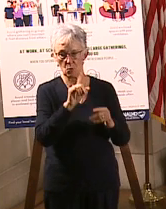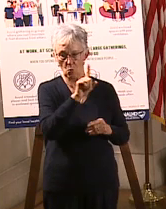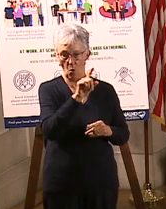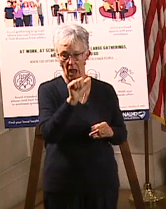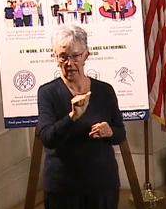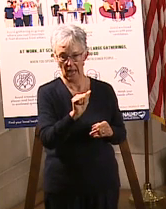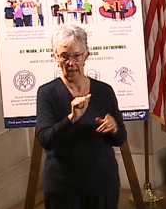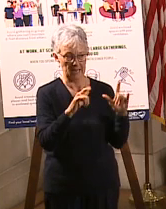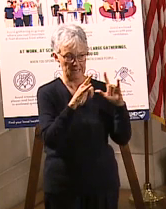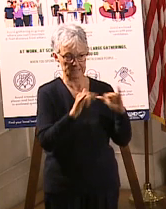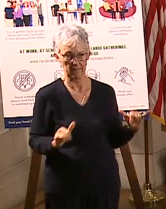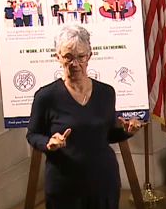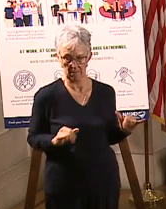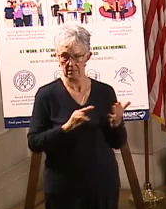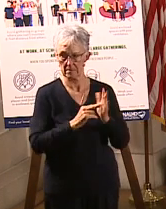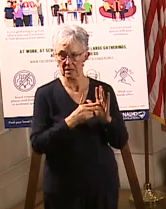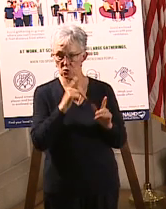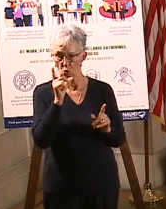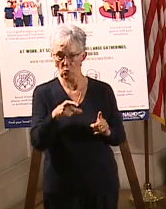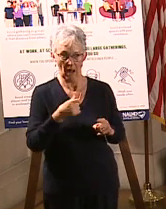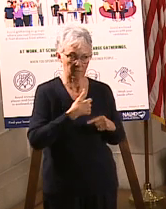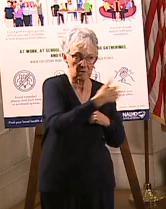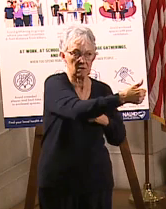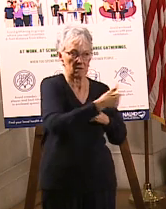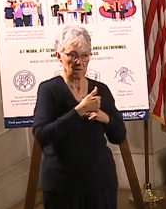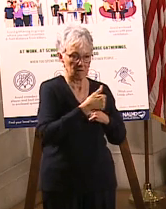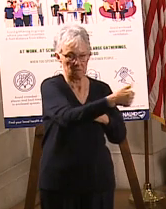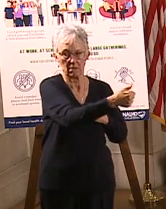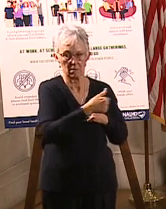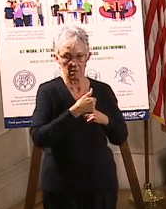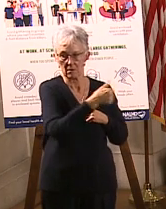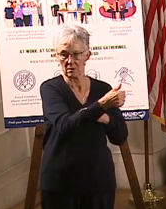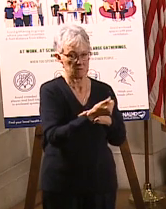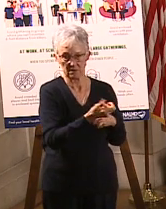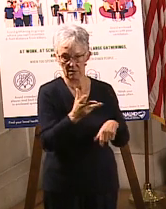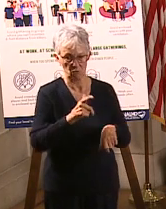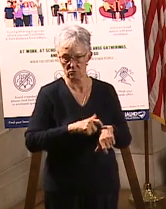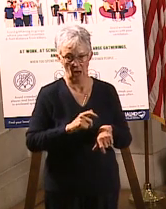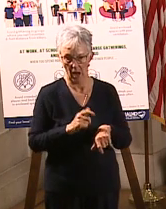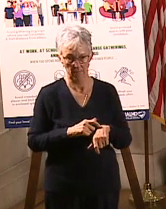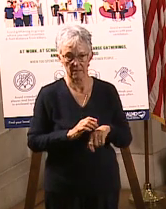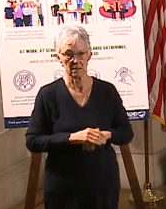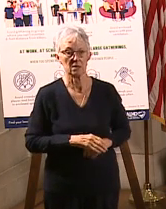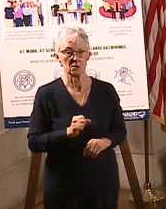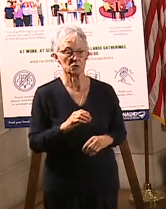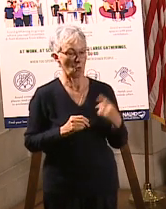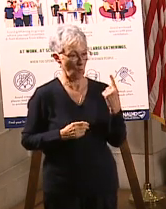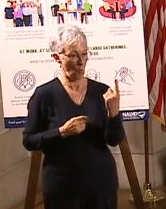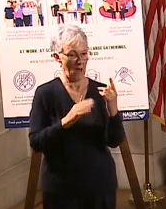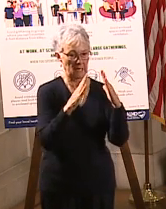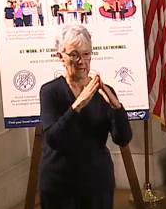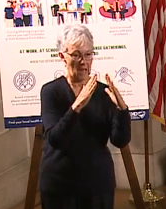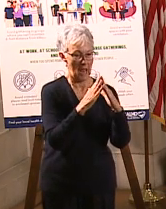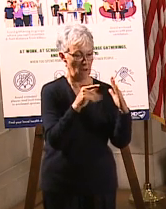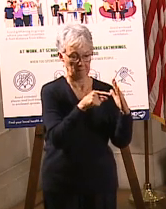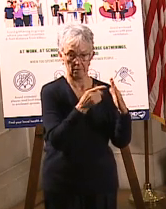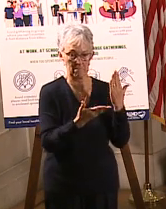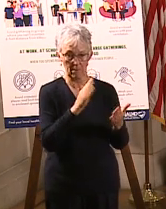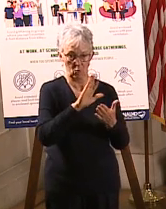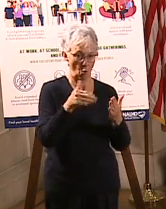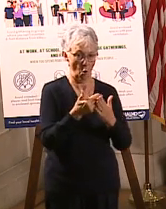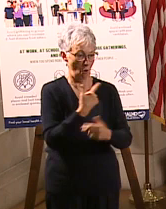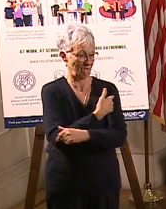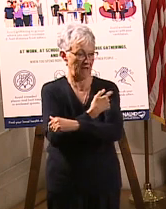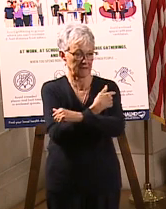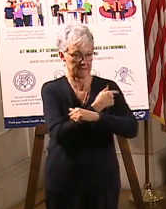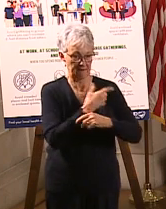time. This means that some counties or towns' 1A population may be completely vaccinated while others are not.